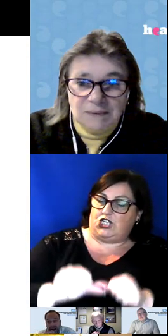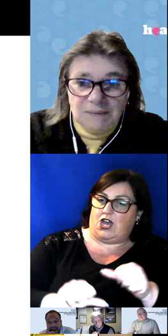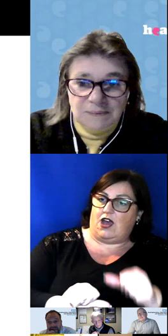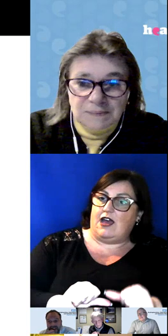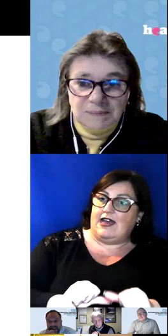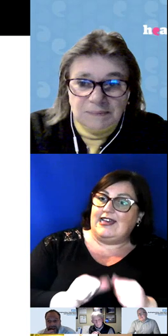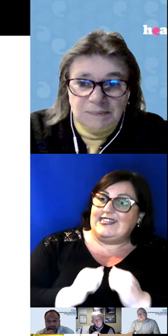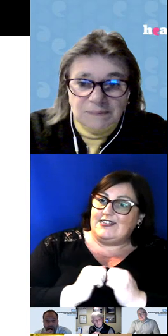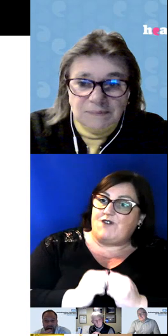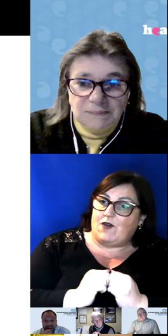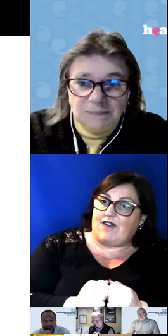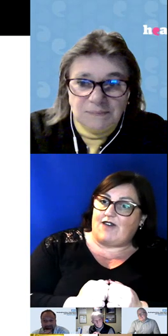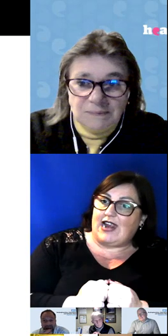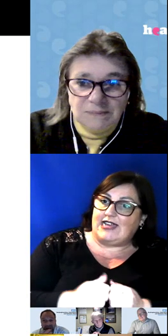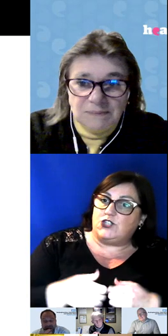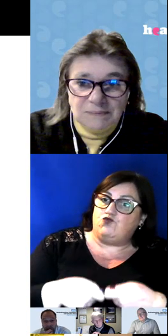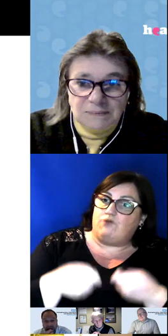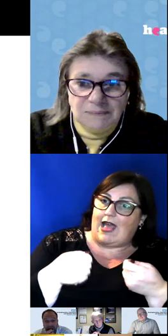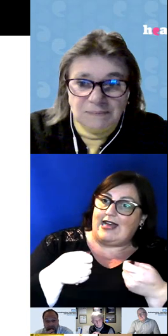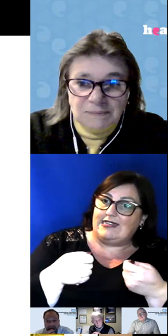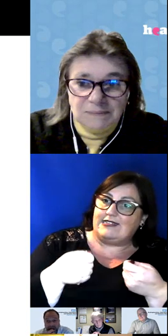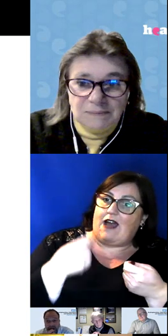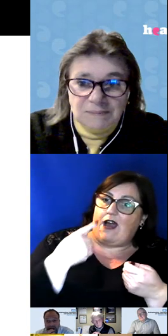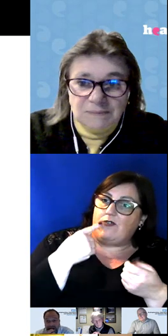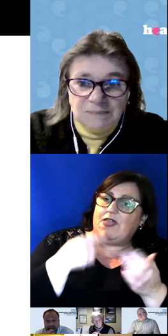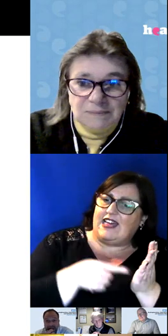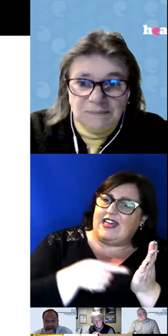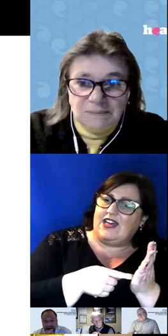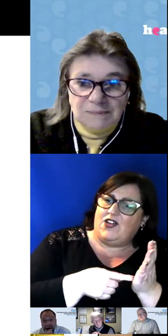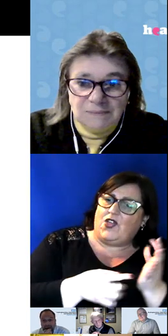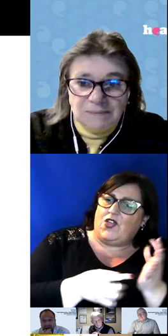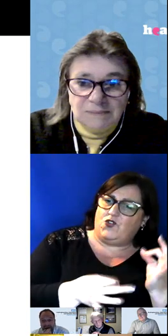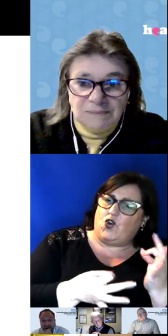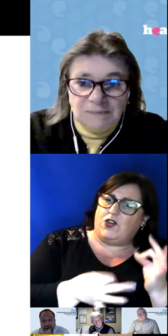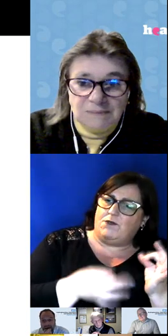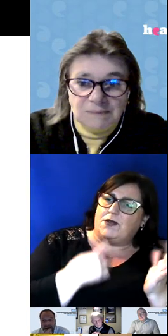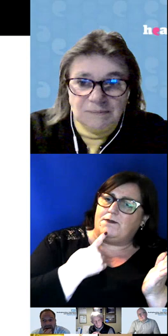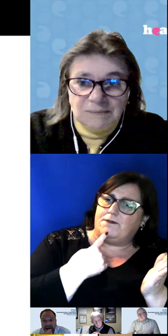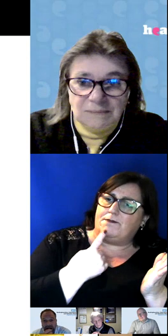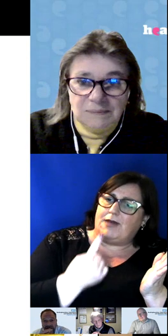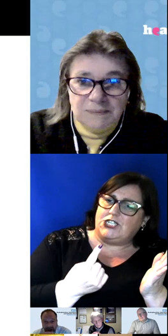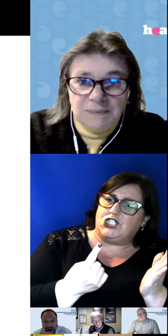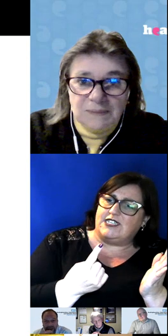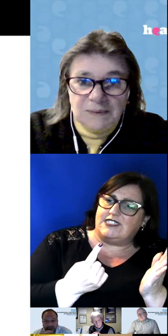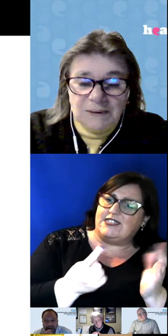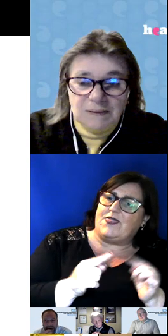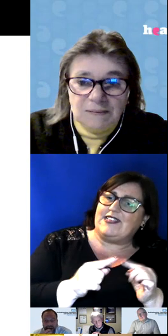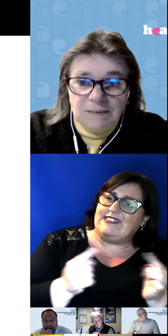of emphasis on inequalities. And I think there is quite a lot in terms of different outcomes for women.